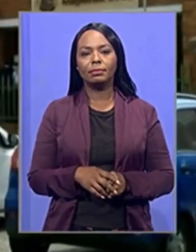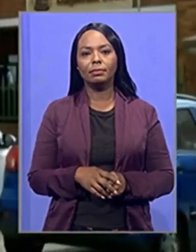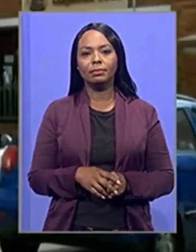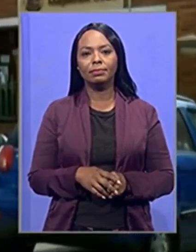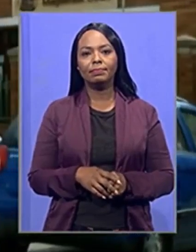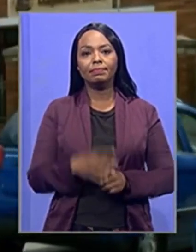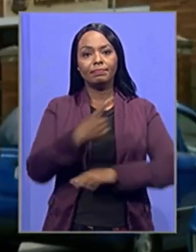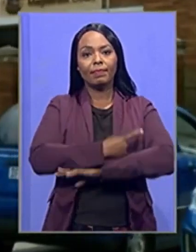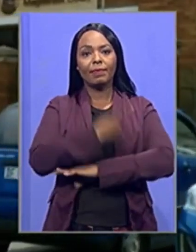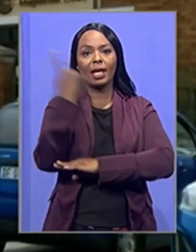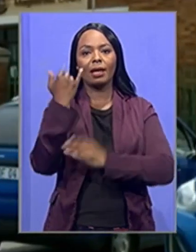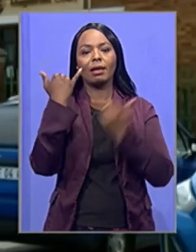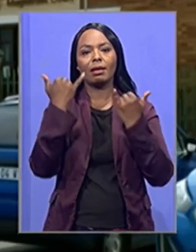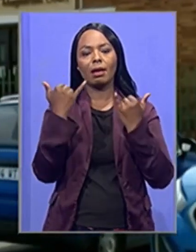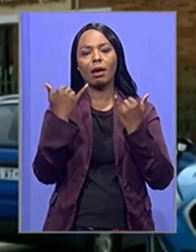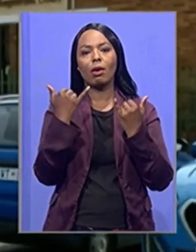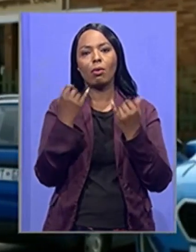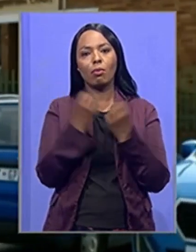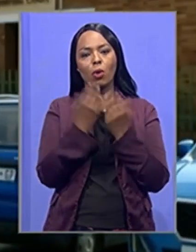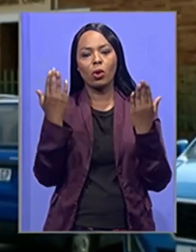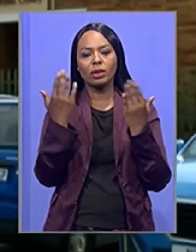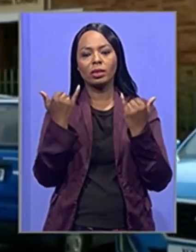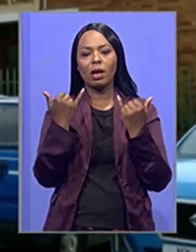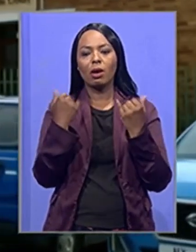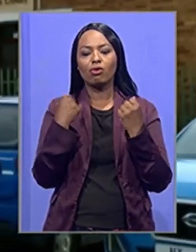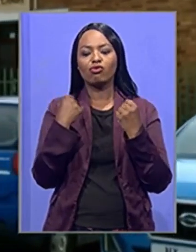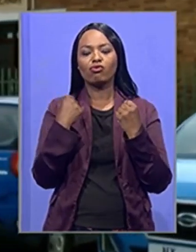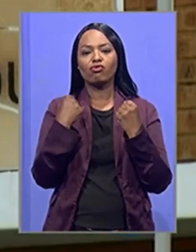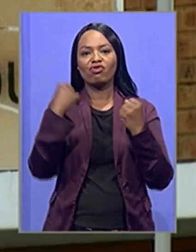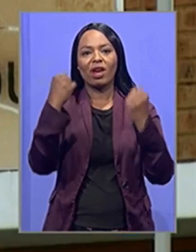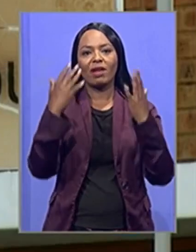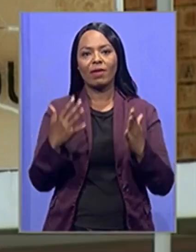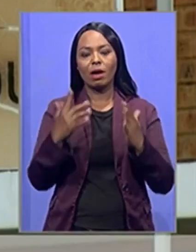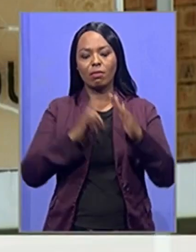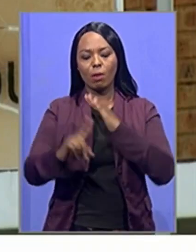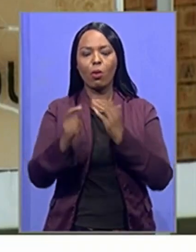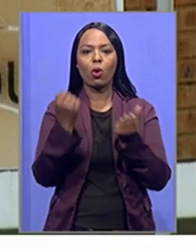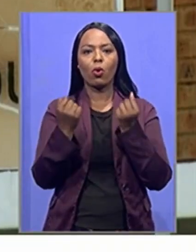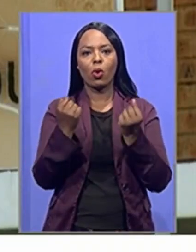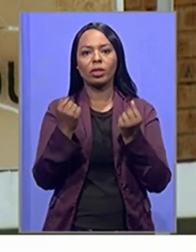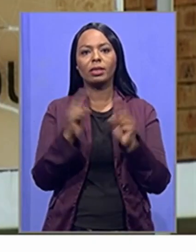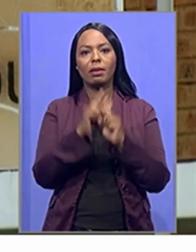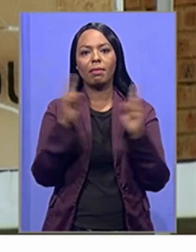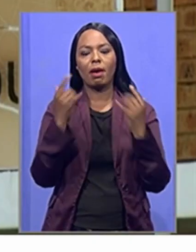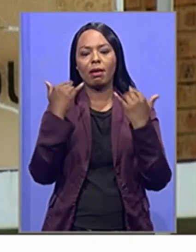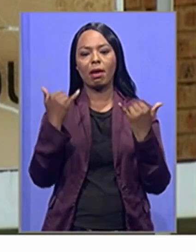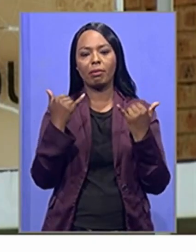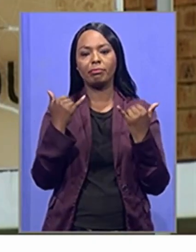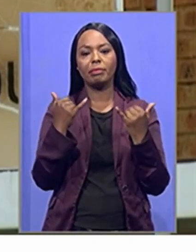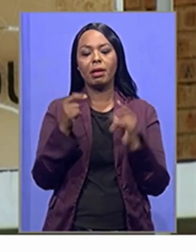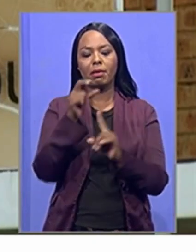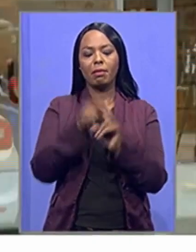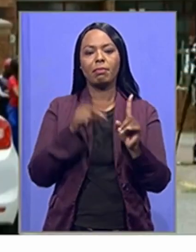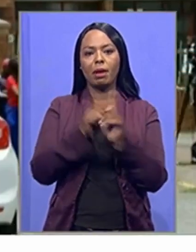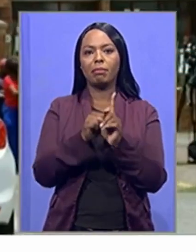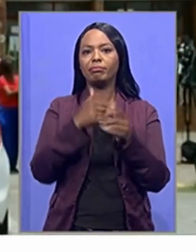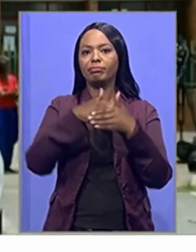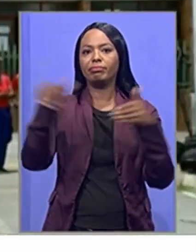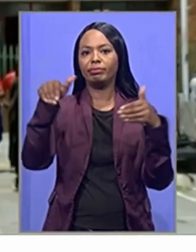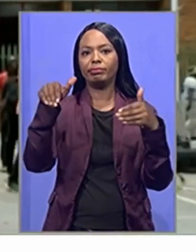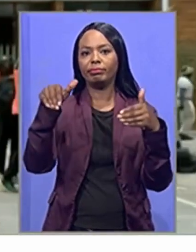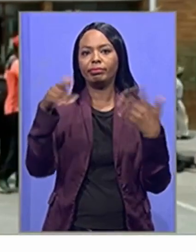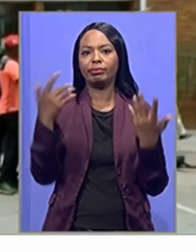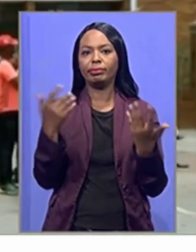Letsatsi leo le neng le reboletswe go tlhagelela ga mokgweetsi kwa kgotlatshekelo le fetile fela ka ntlha fa na setsa golotswe